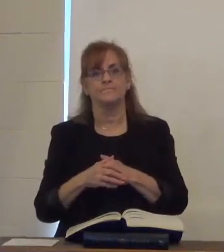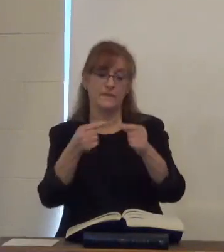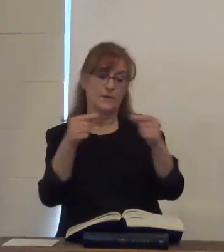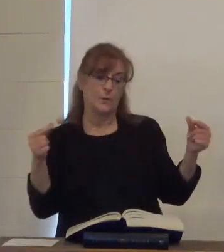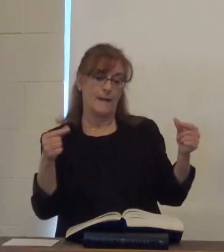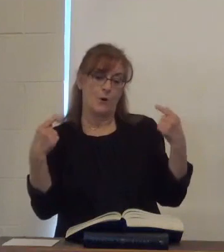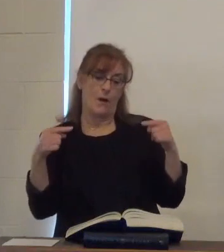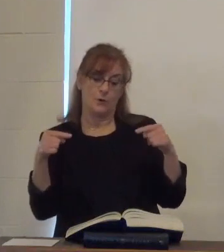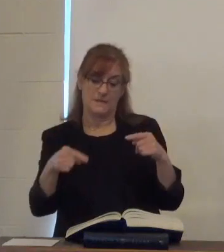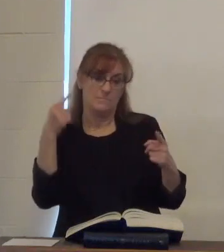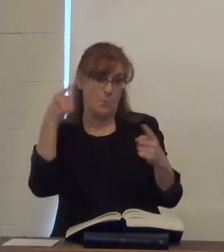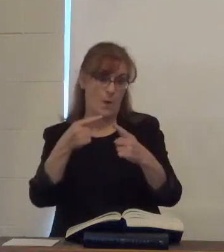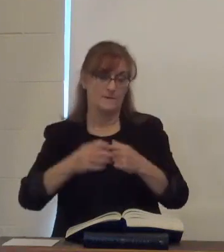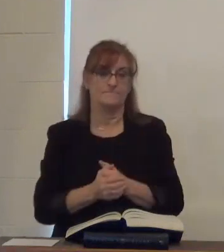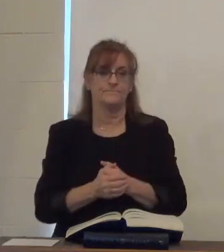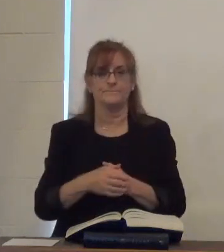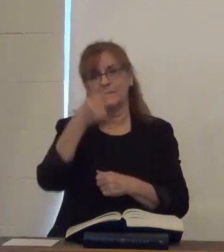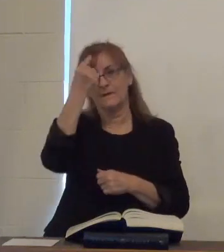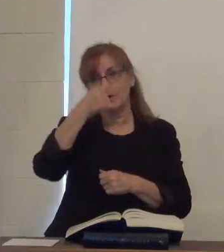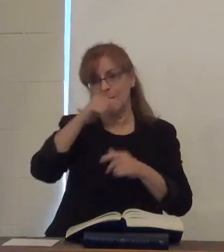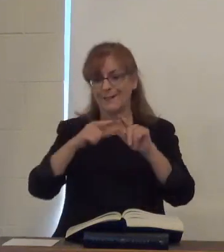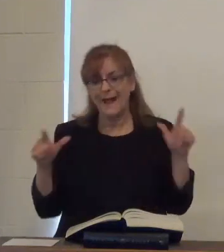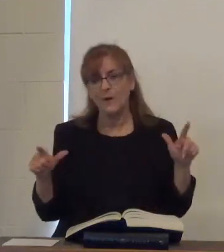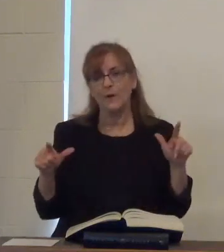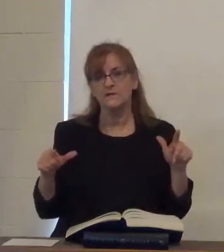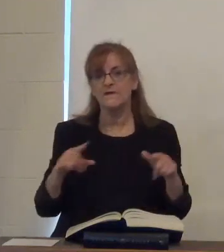argues the point. In the Greek language,